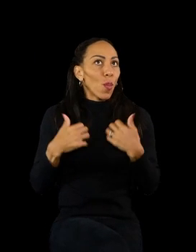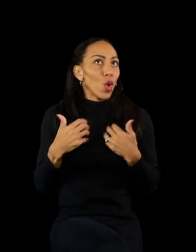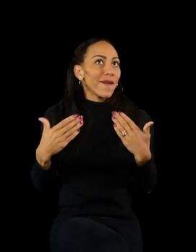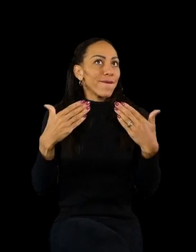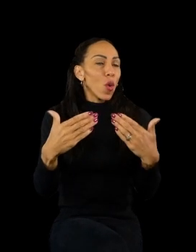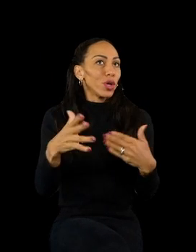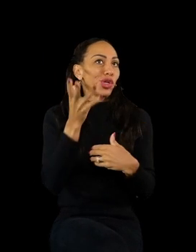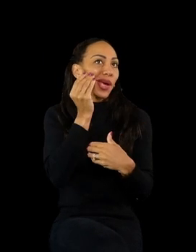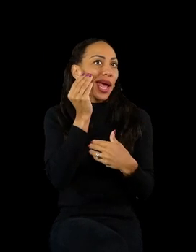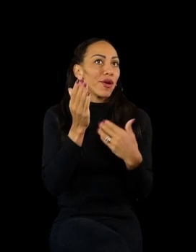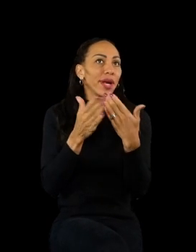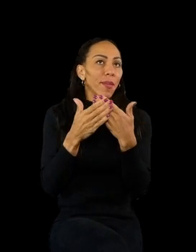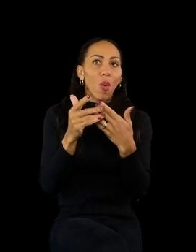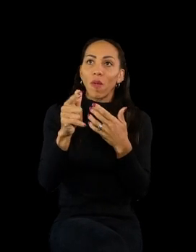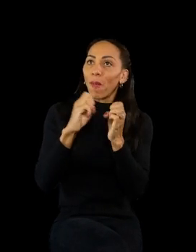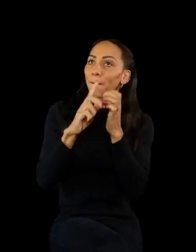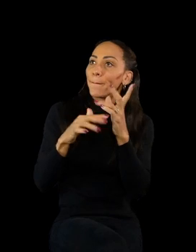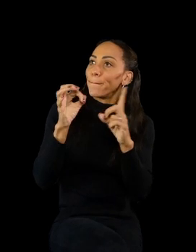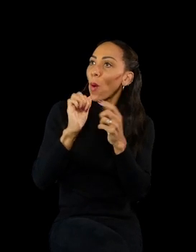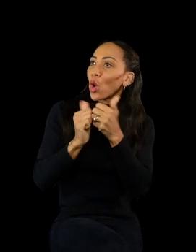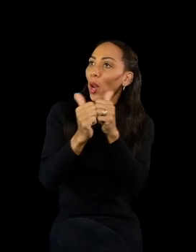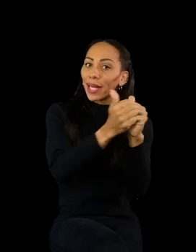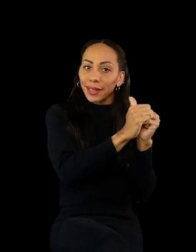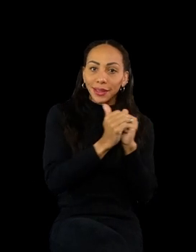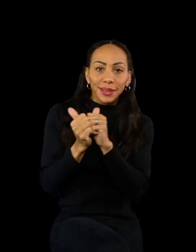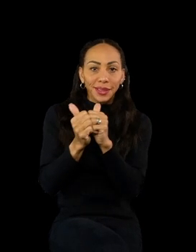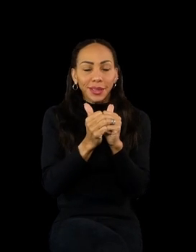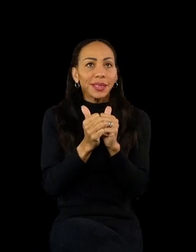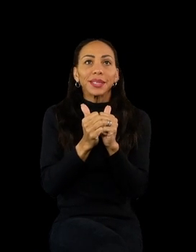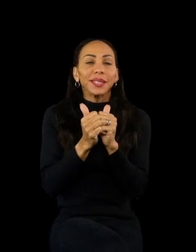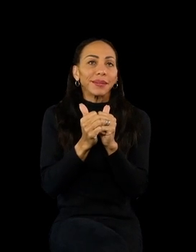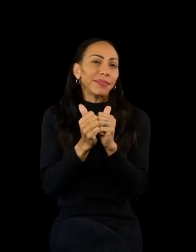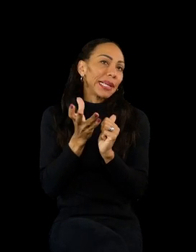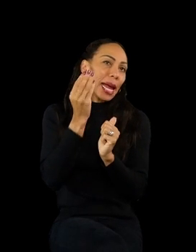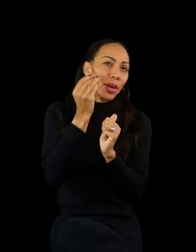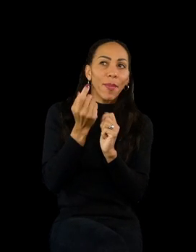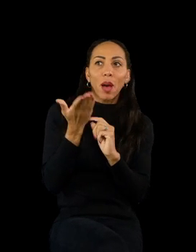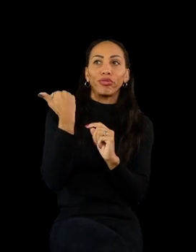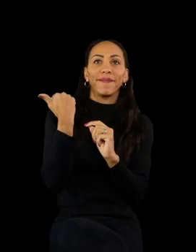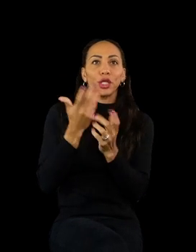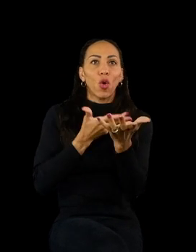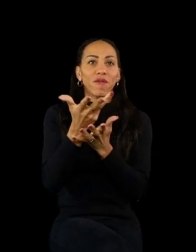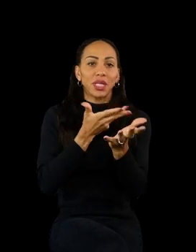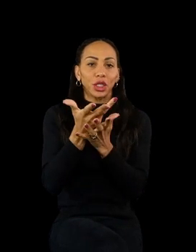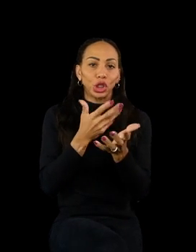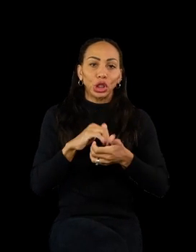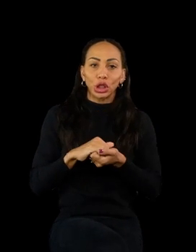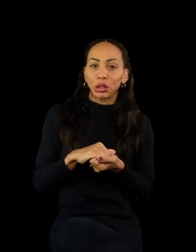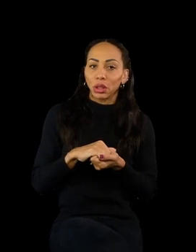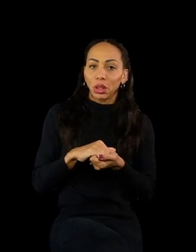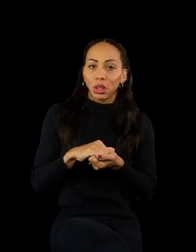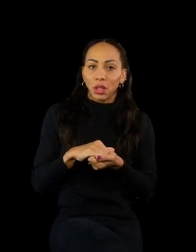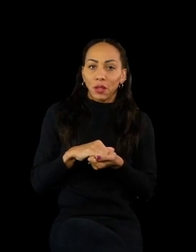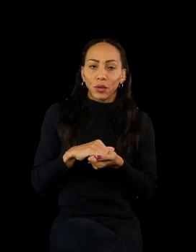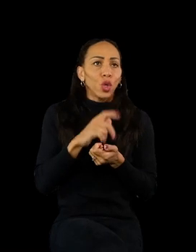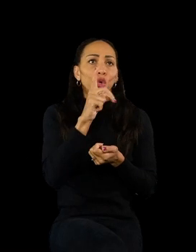Great, we're looking forward to hearing more about that and from our BOP colleagues and some of the conversations we've already had. So thank you very much. I'm